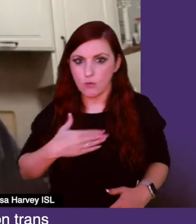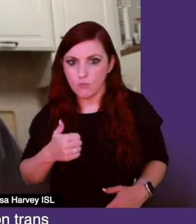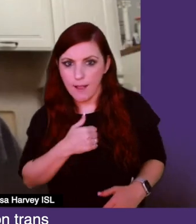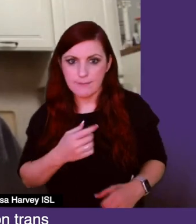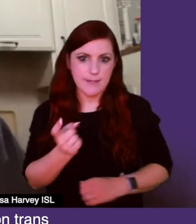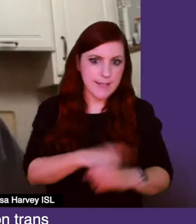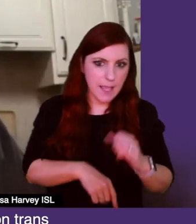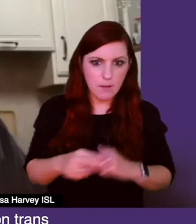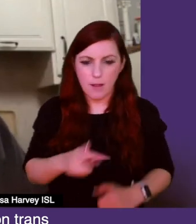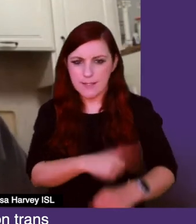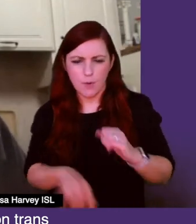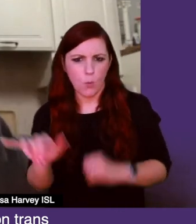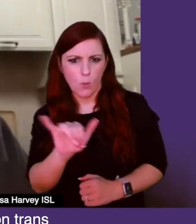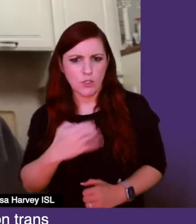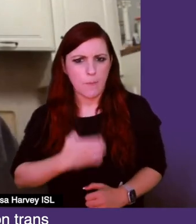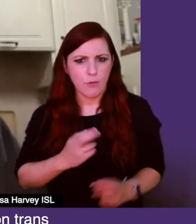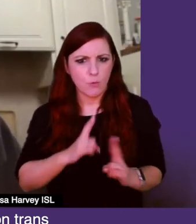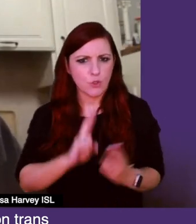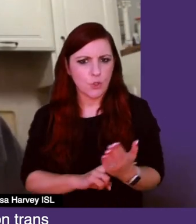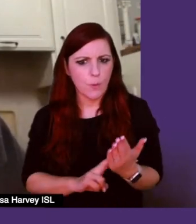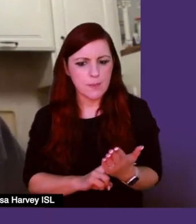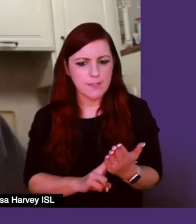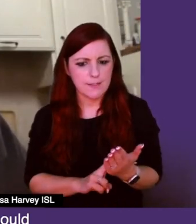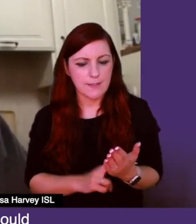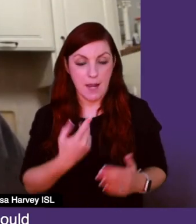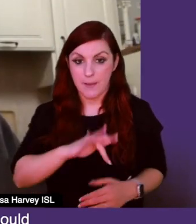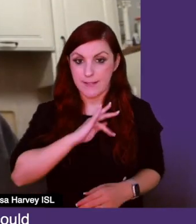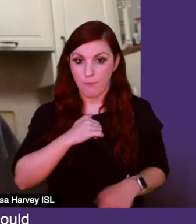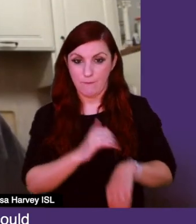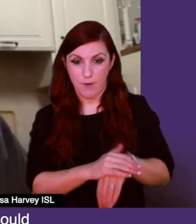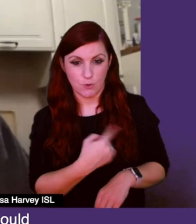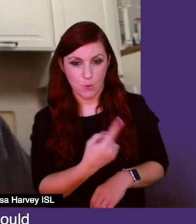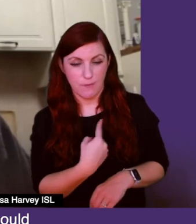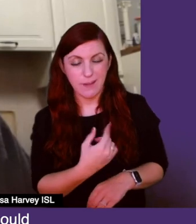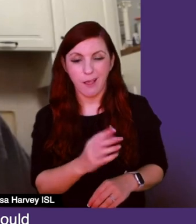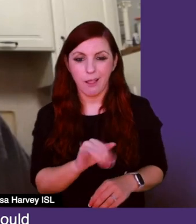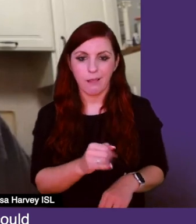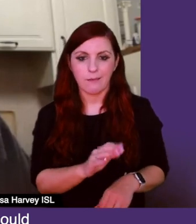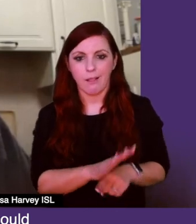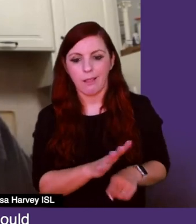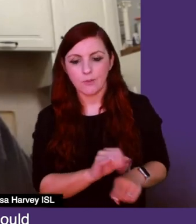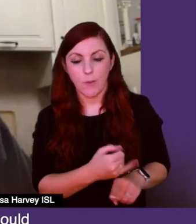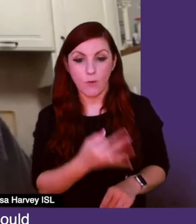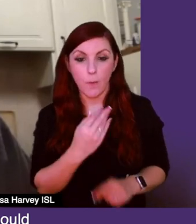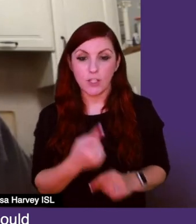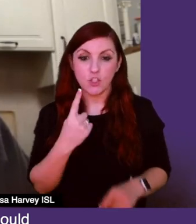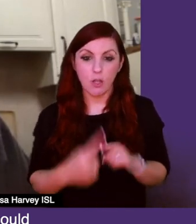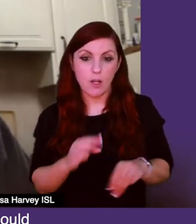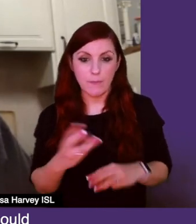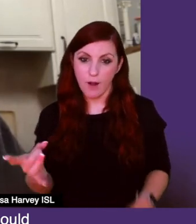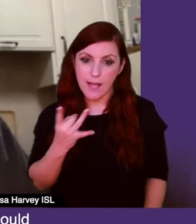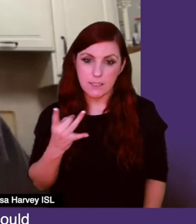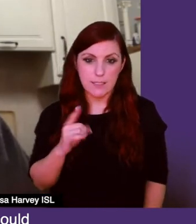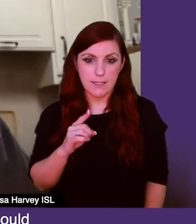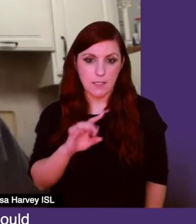if you're disabled, non-disabled, which bathroom should you use? And myself, my friend, we both made the joke of like, if only we could charge people